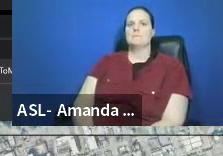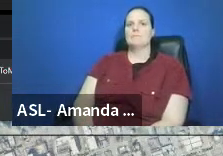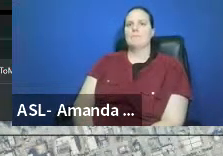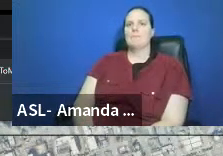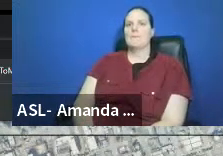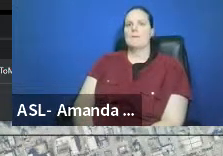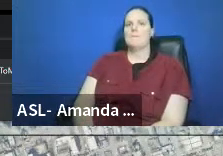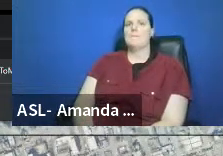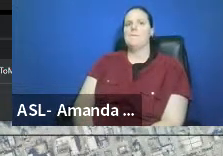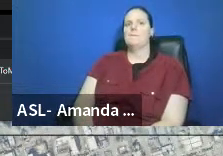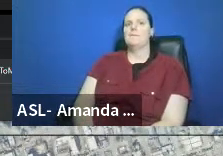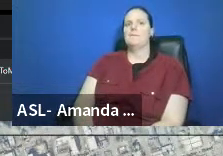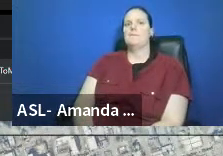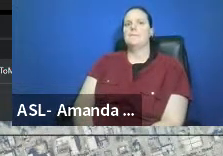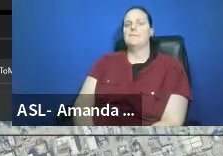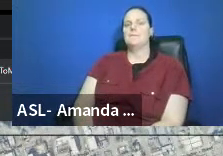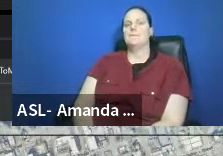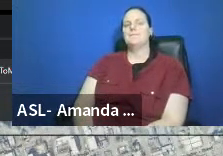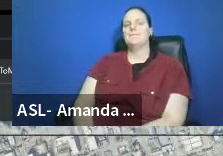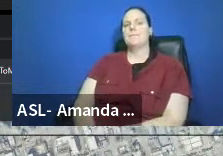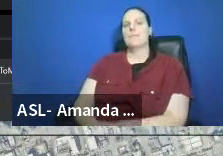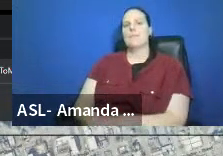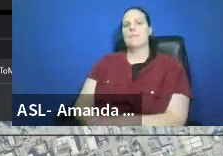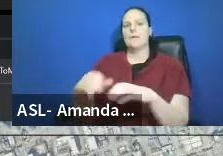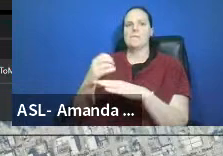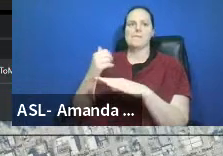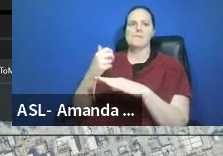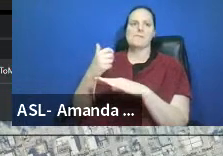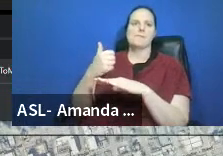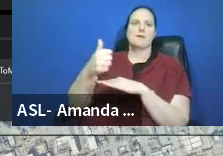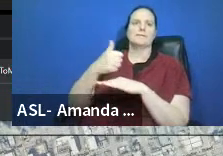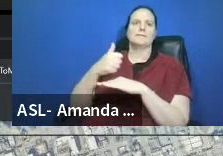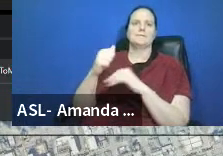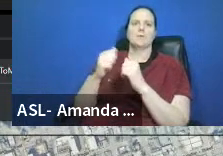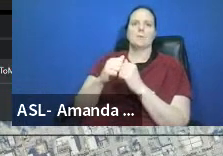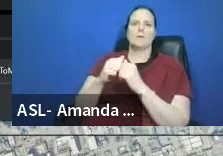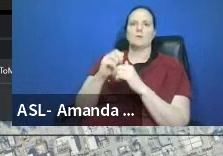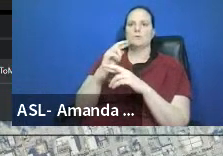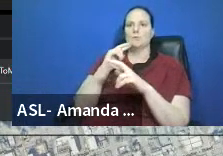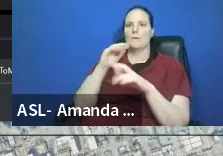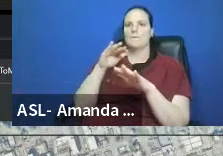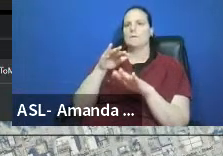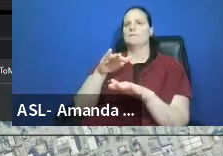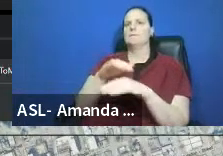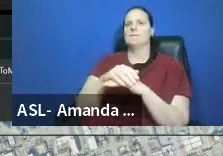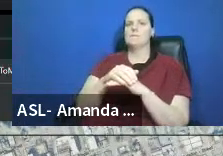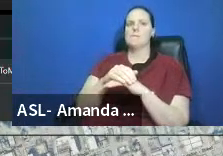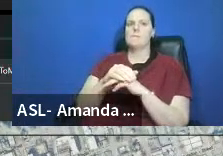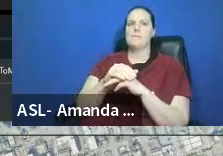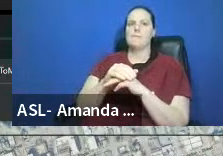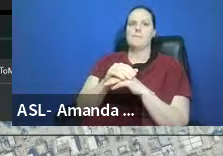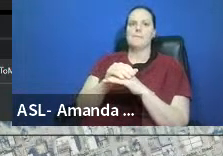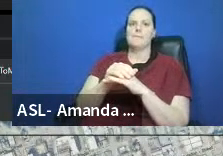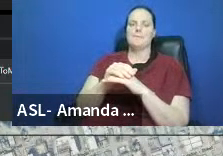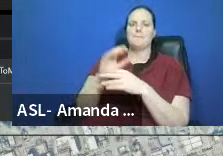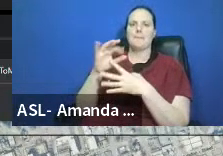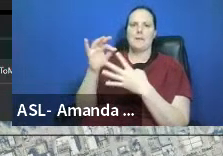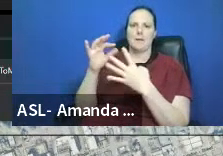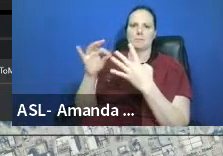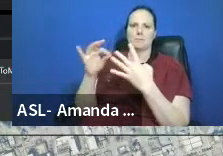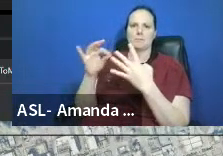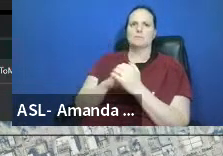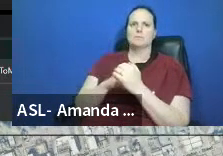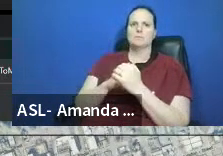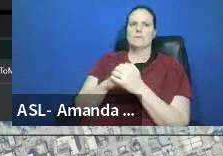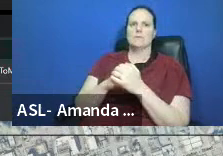And again, light rail, or excuse me, active transportation as it crosses over the river, and this option shown